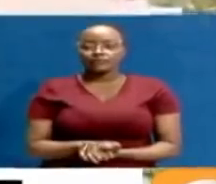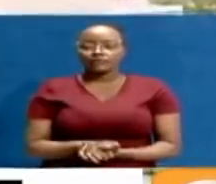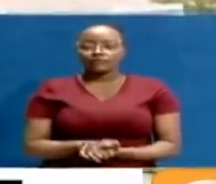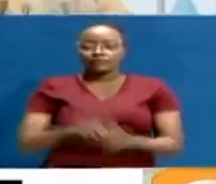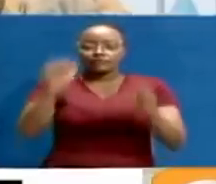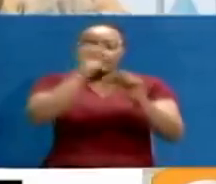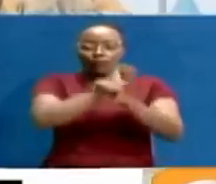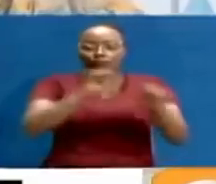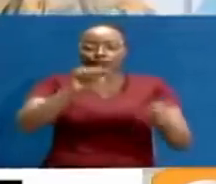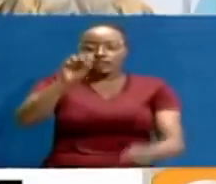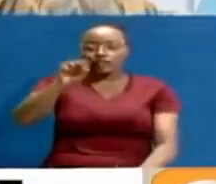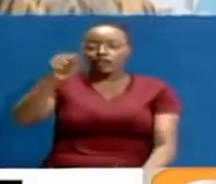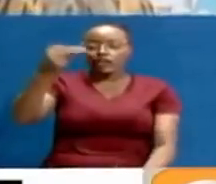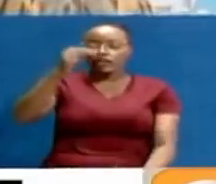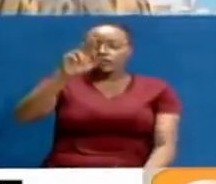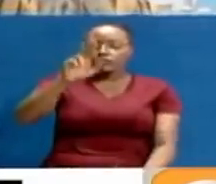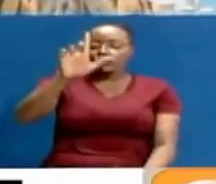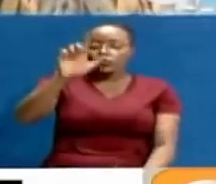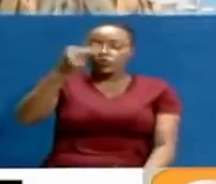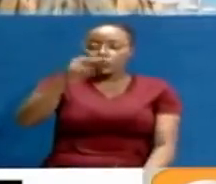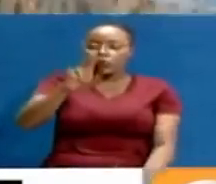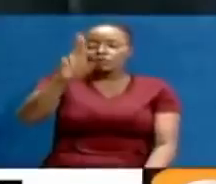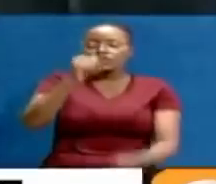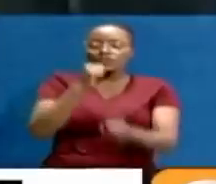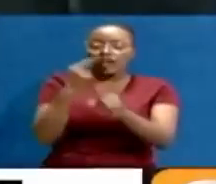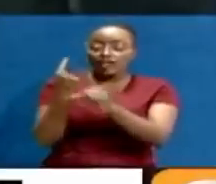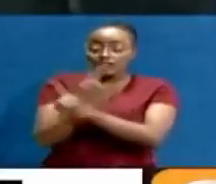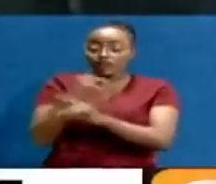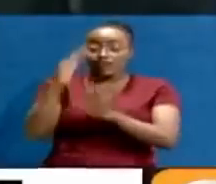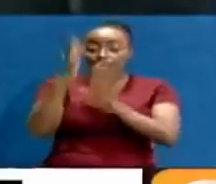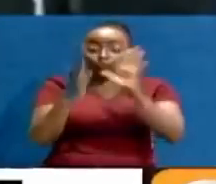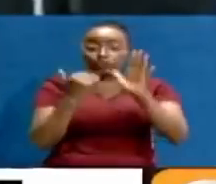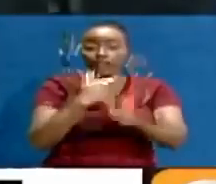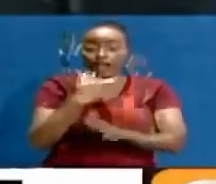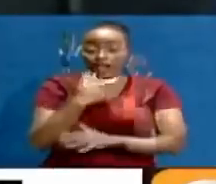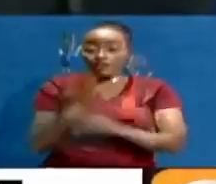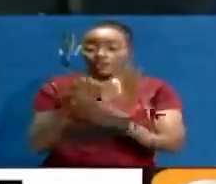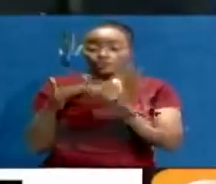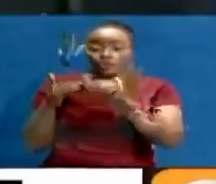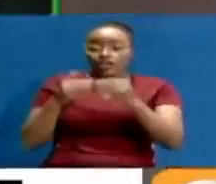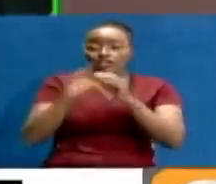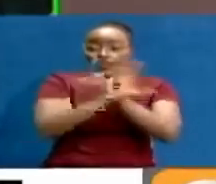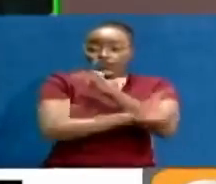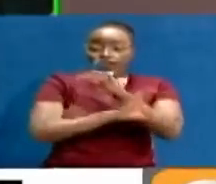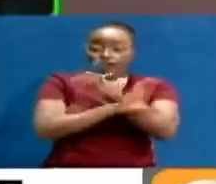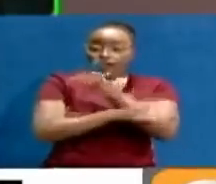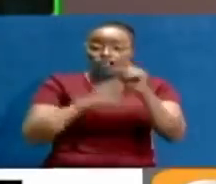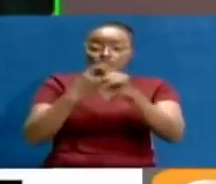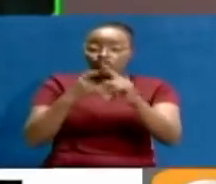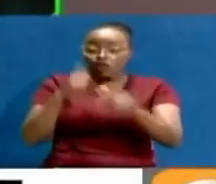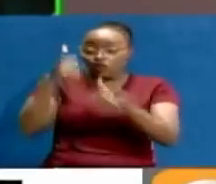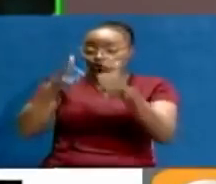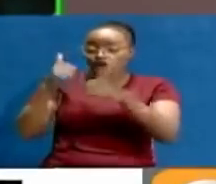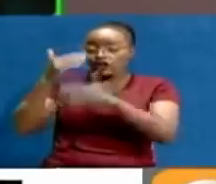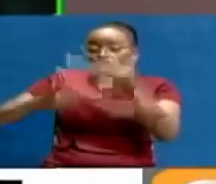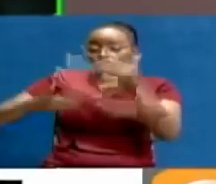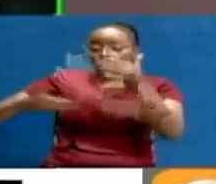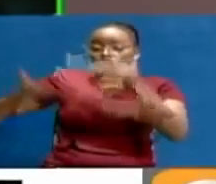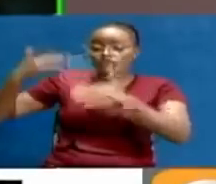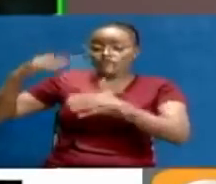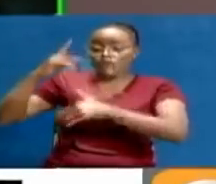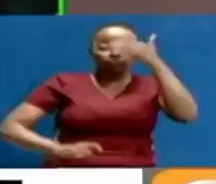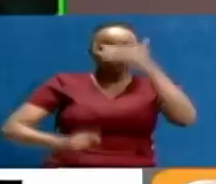President Suluhu Hassan seems to be taking a different approach to leading the country from the one taken by former President the late